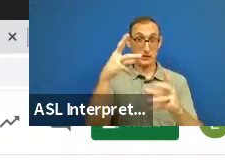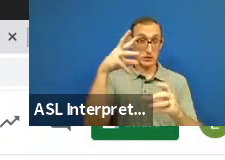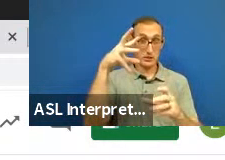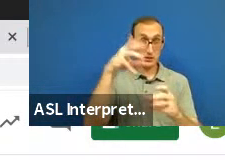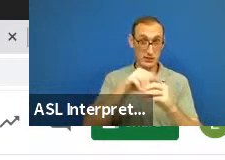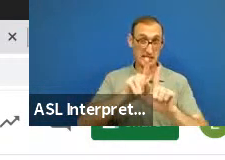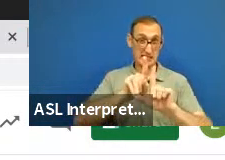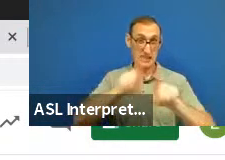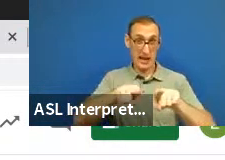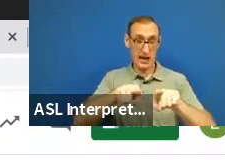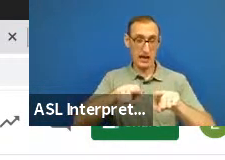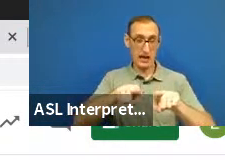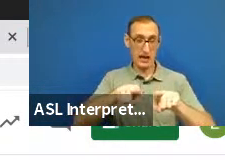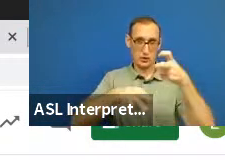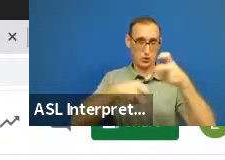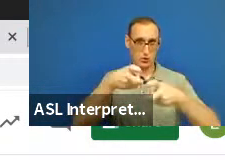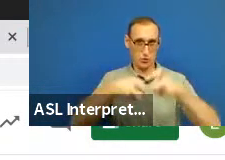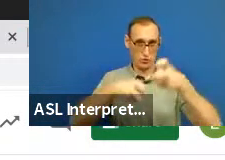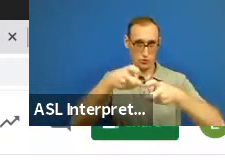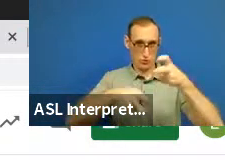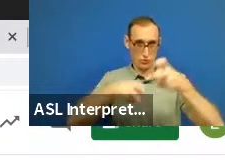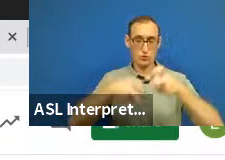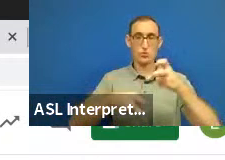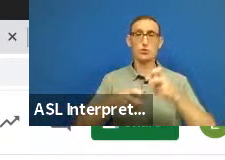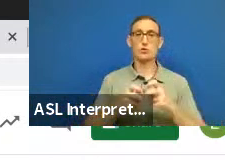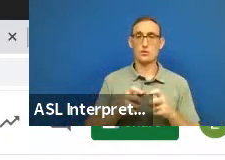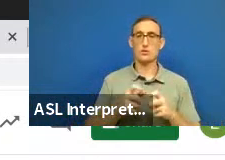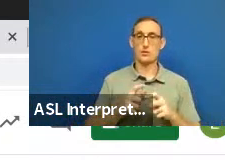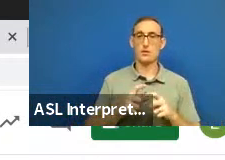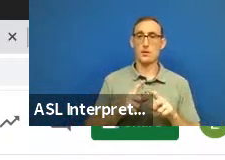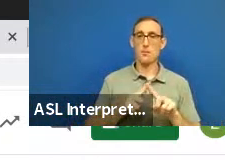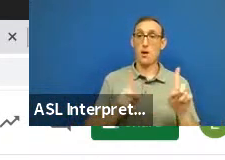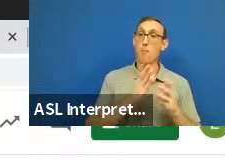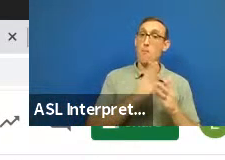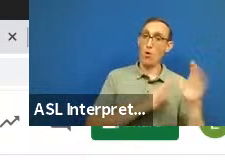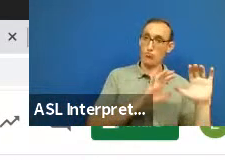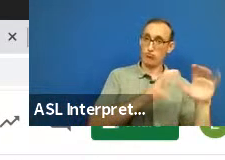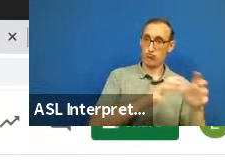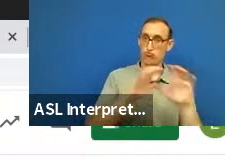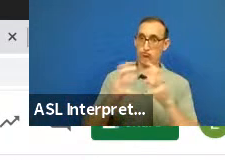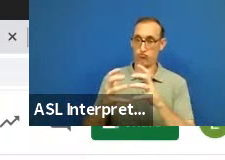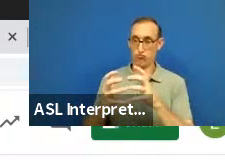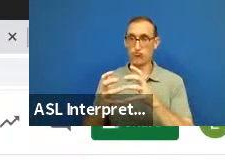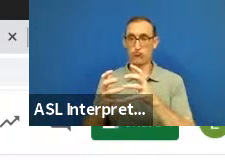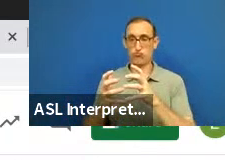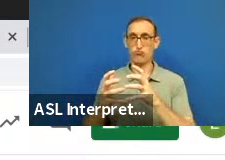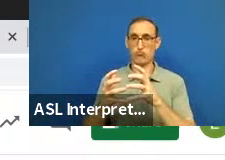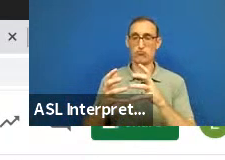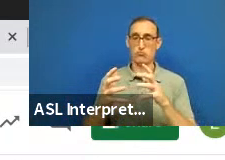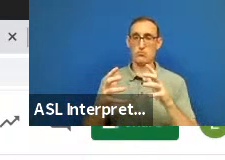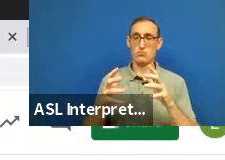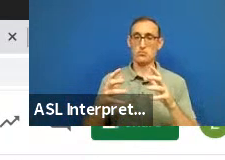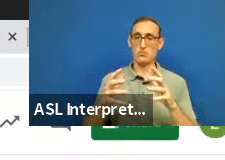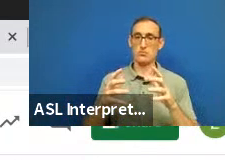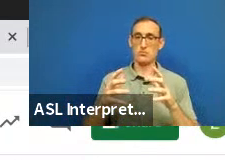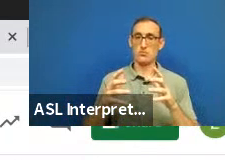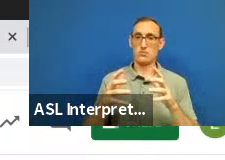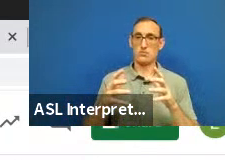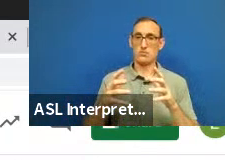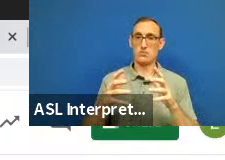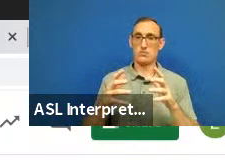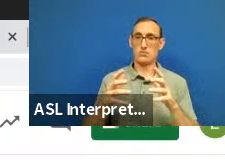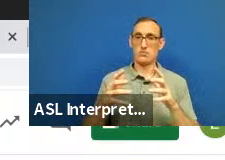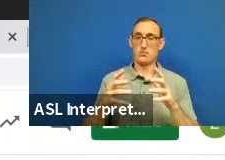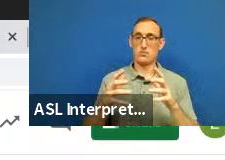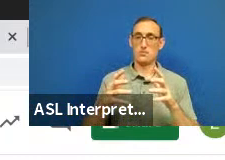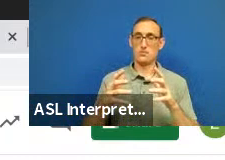having the conversation with both entities, it was more of an issue that when everyone, if you have, let's